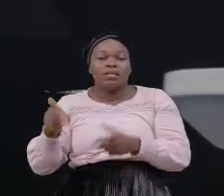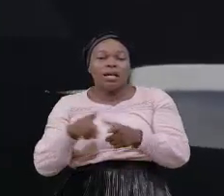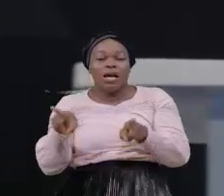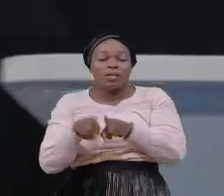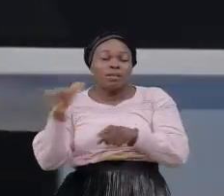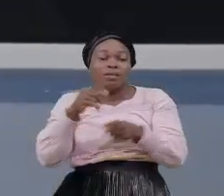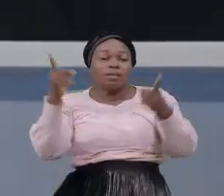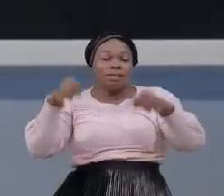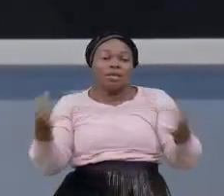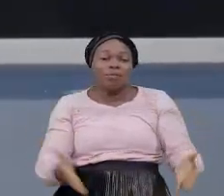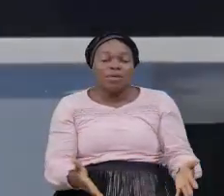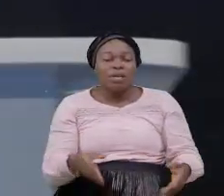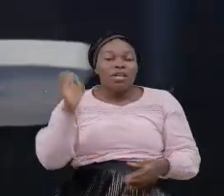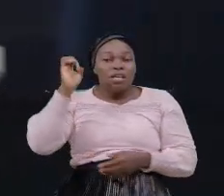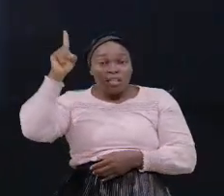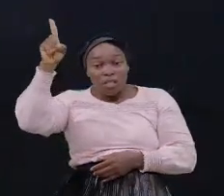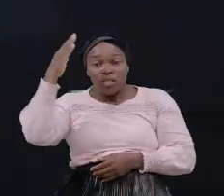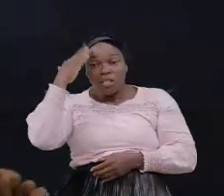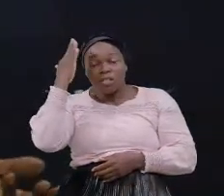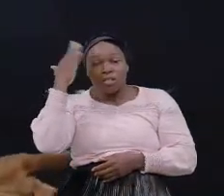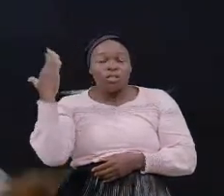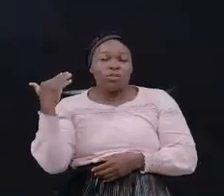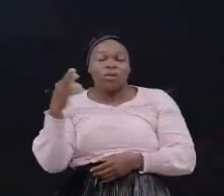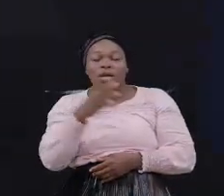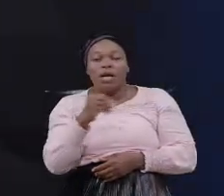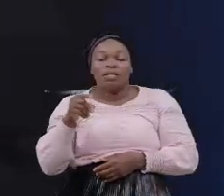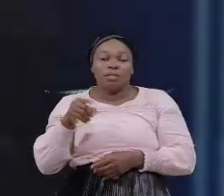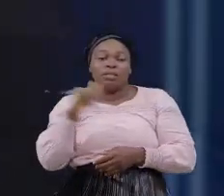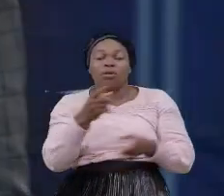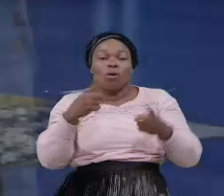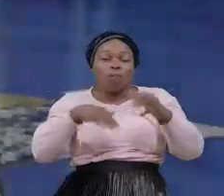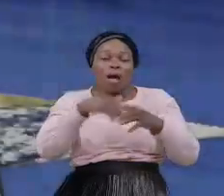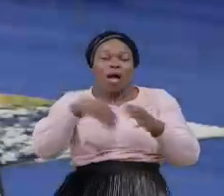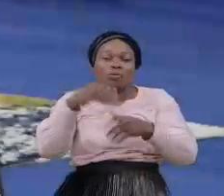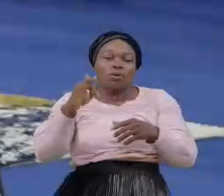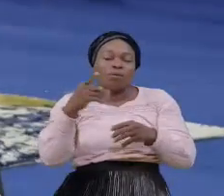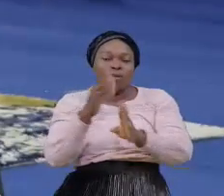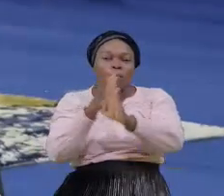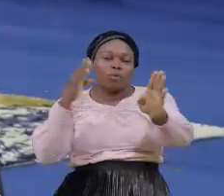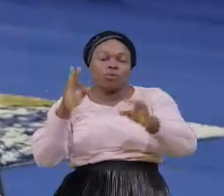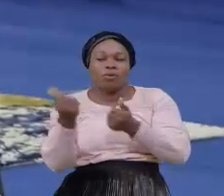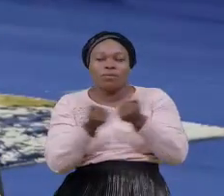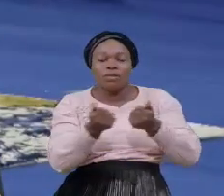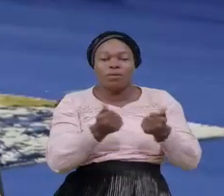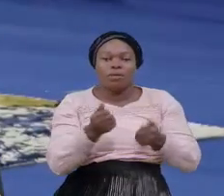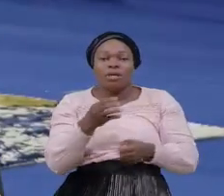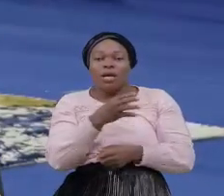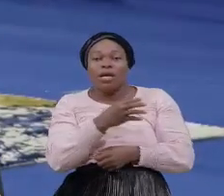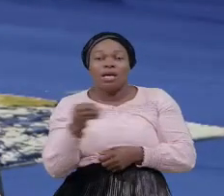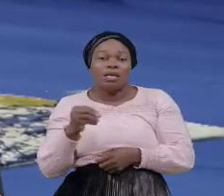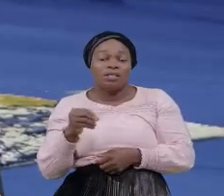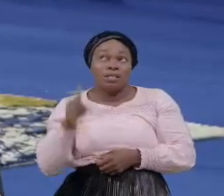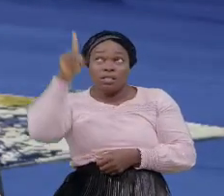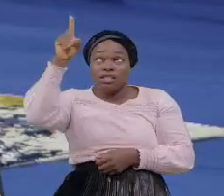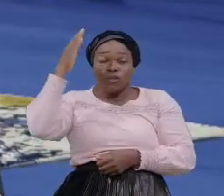we are coming out of the bus, coming out of the taxi, and I'm feeling pain there, carry me gently. He knows everything. And